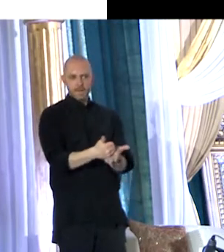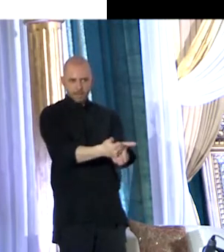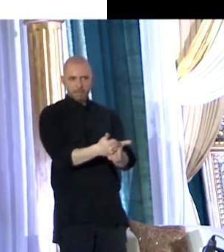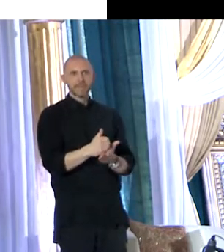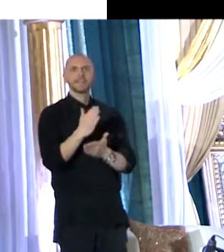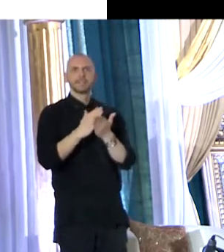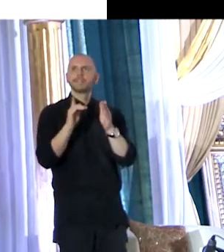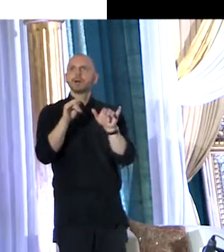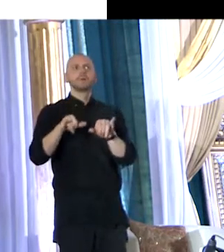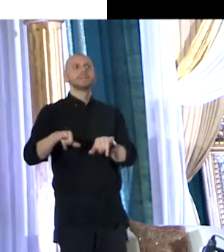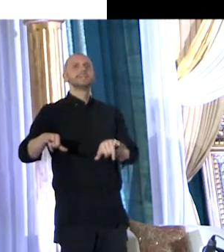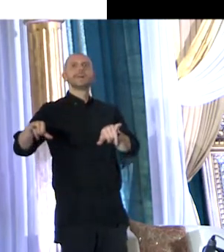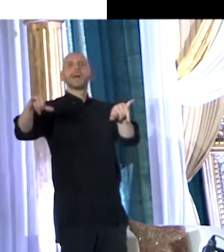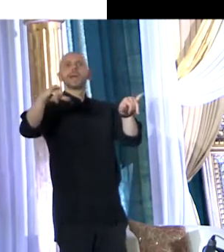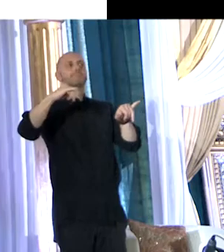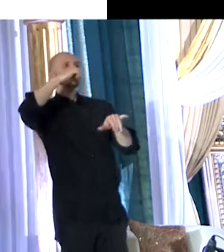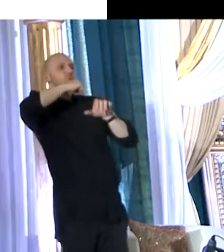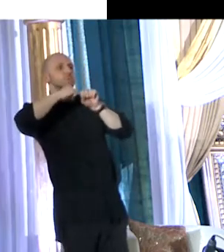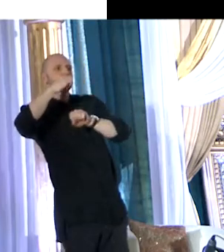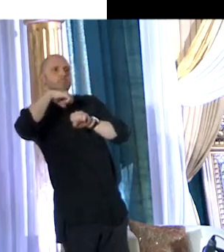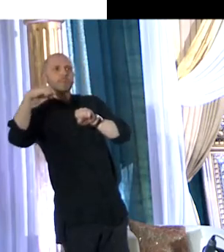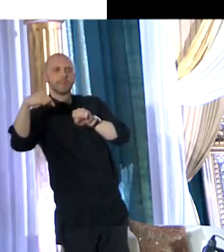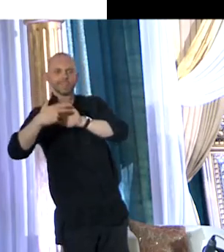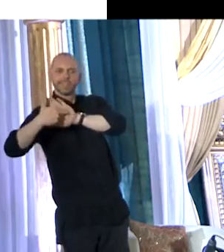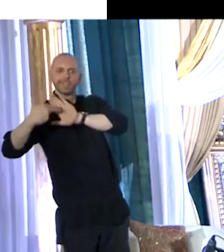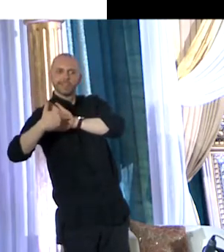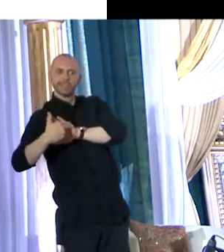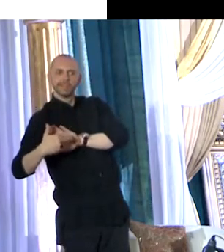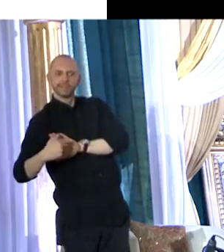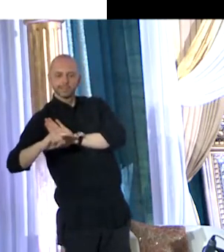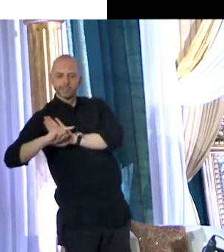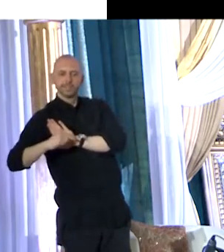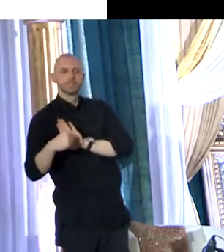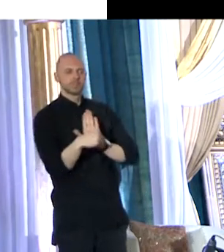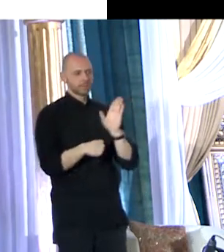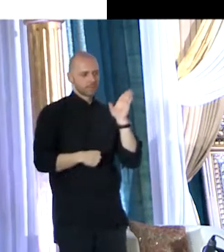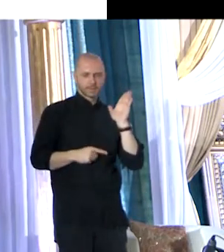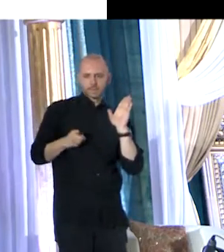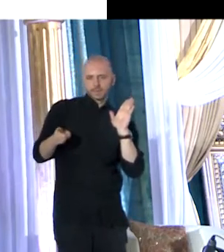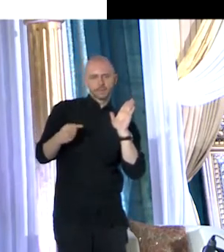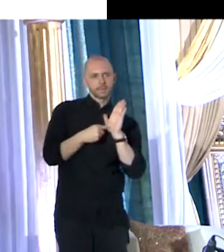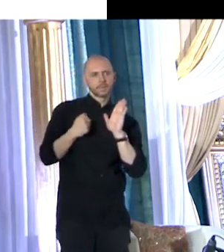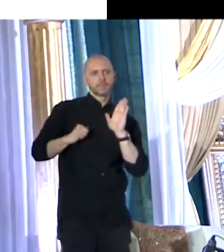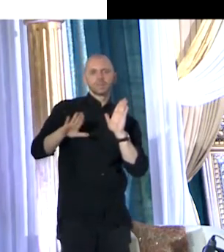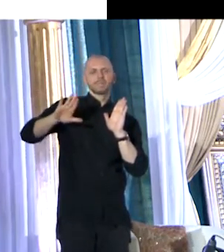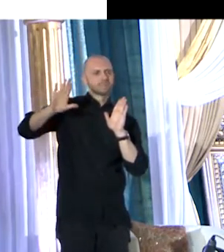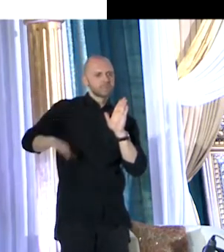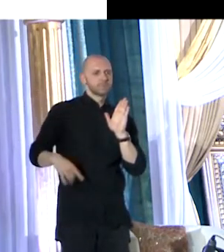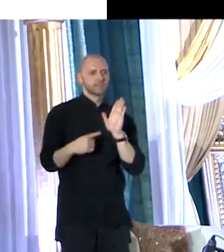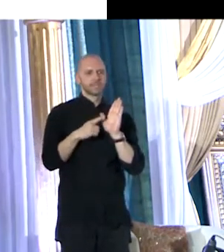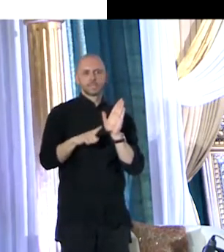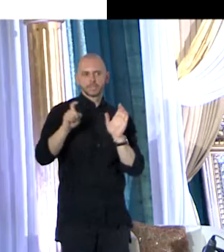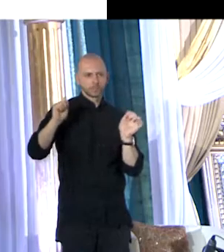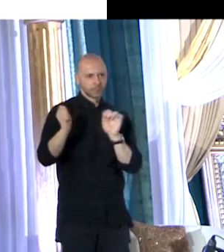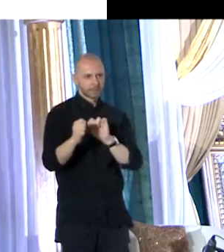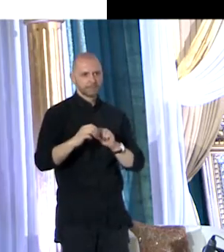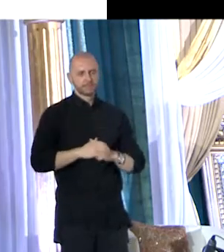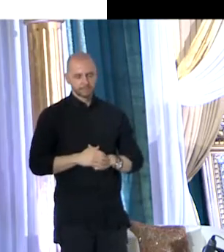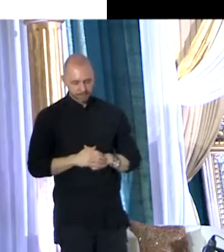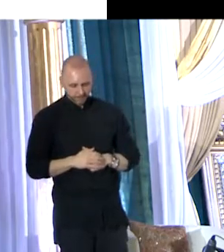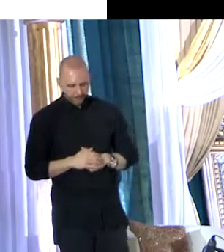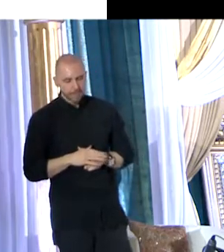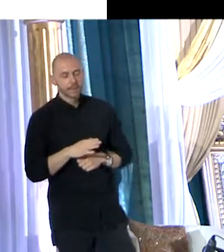there. And when properly conducted, surveys provide credible evidence about social realities that will get